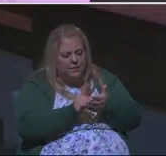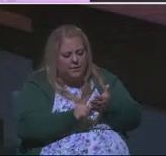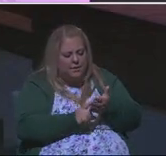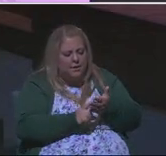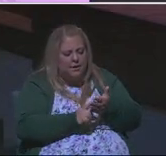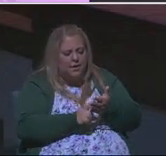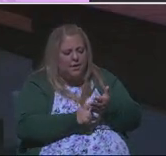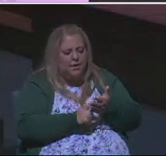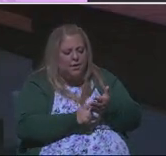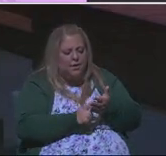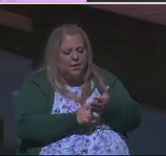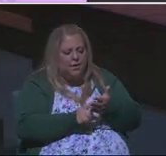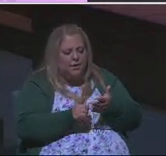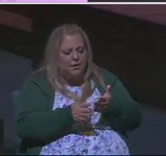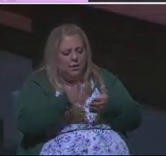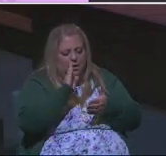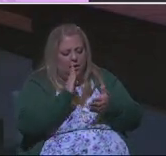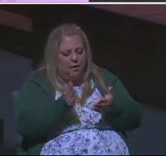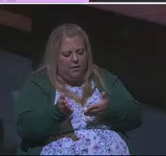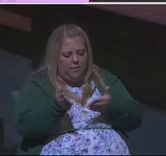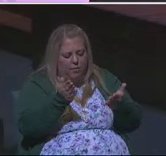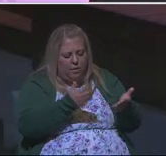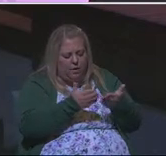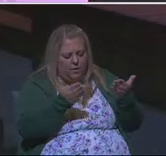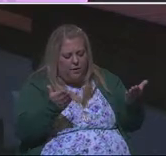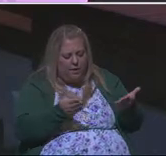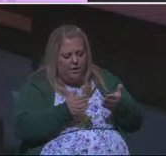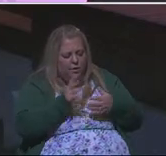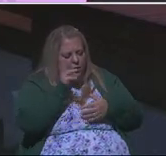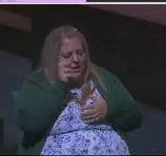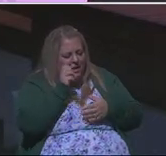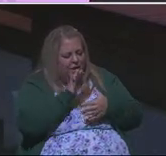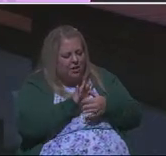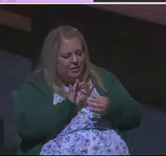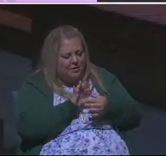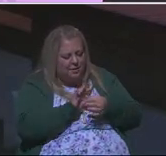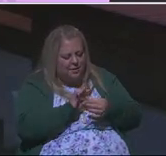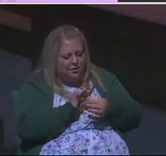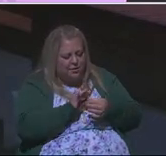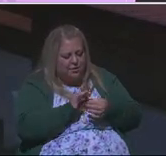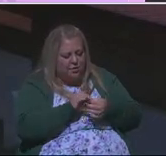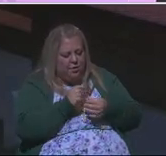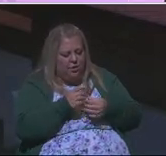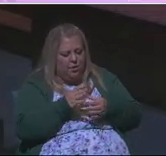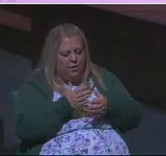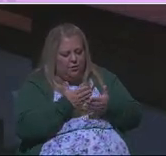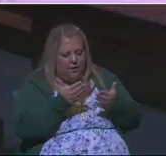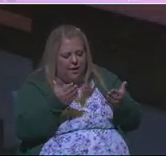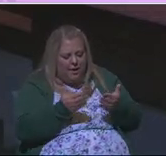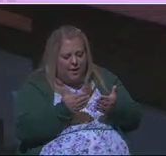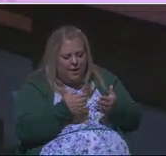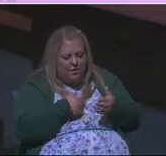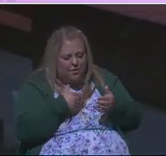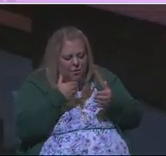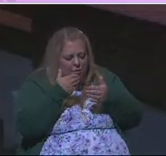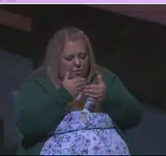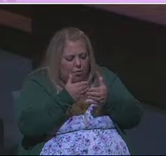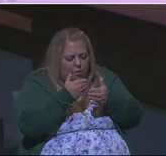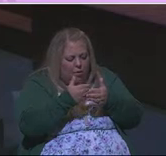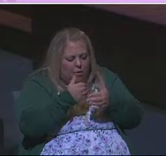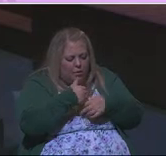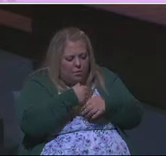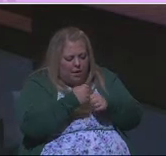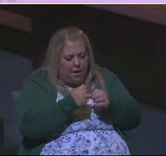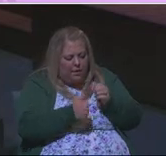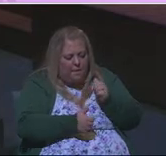here so that you could hear this message. And you are right now on the brink of making the most important